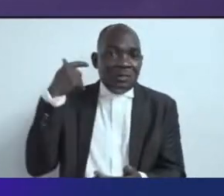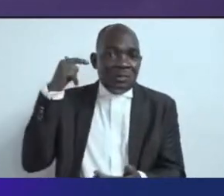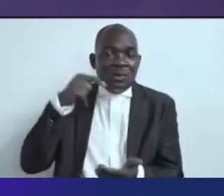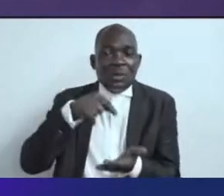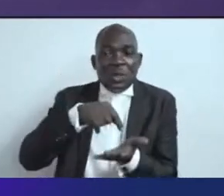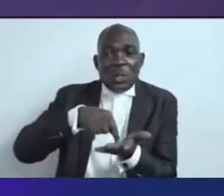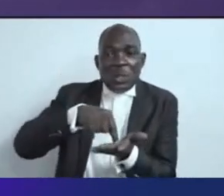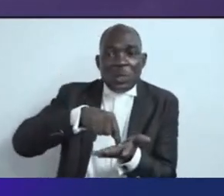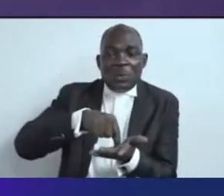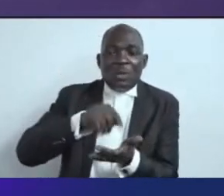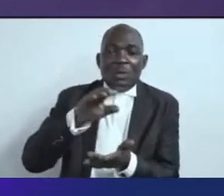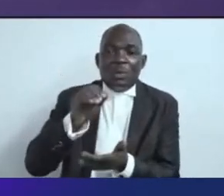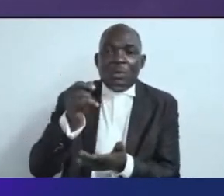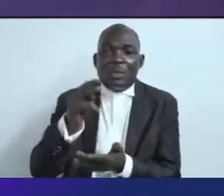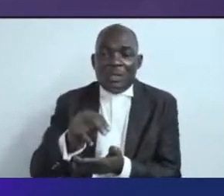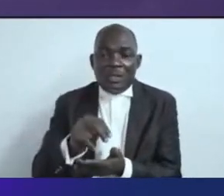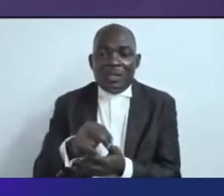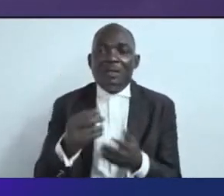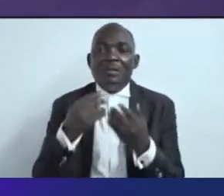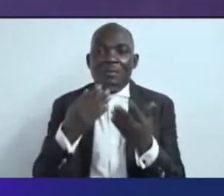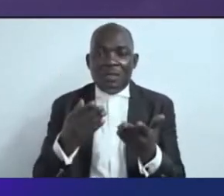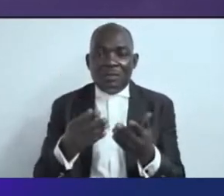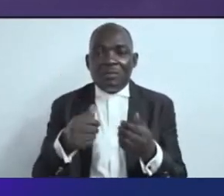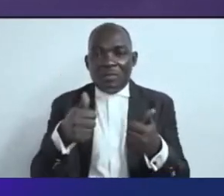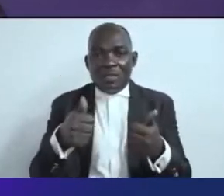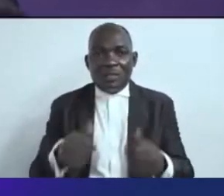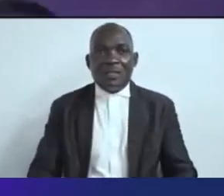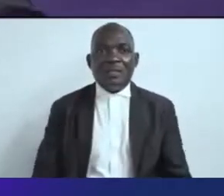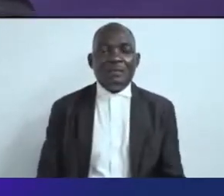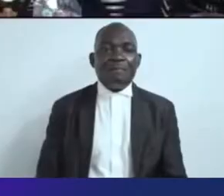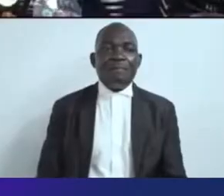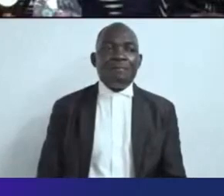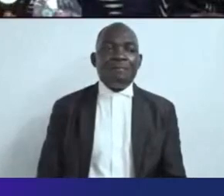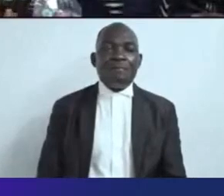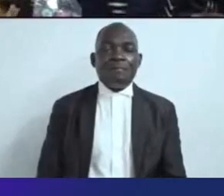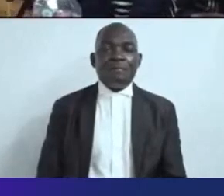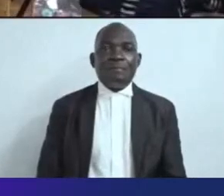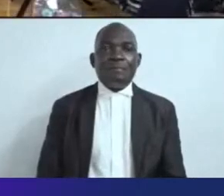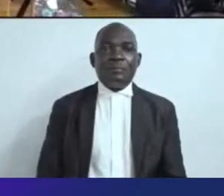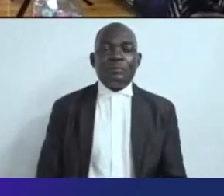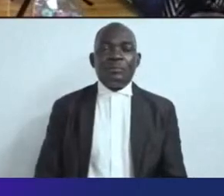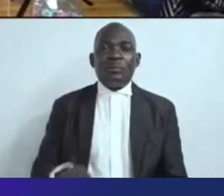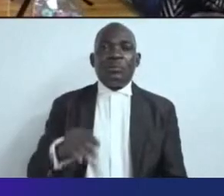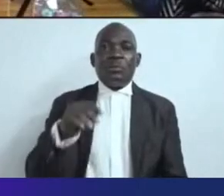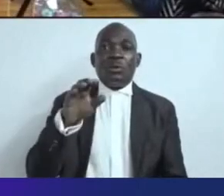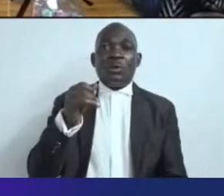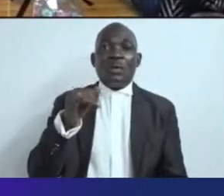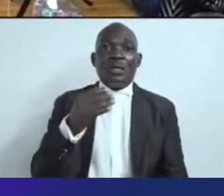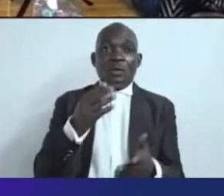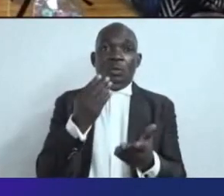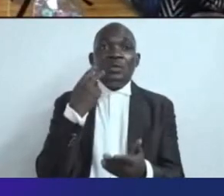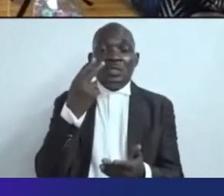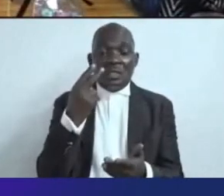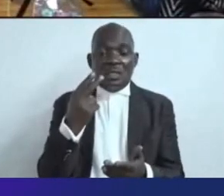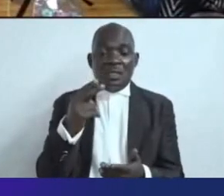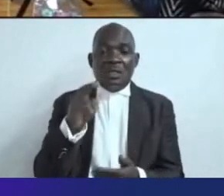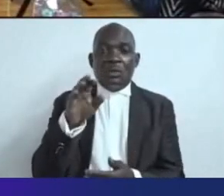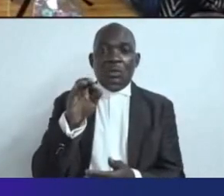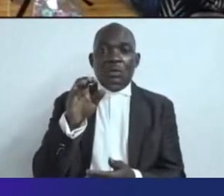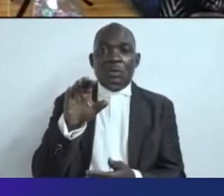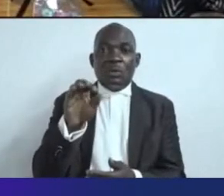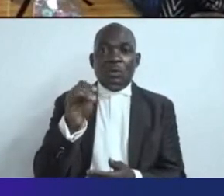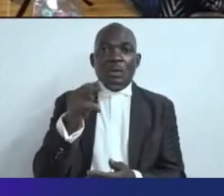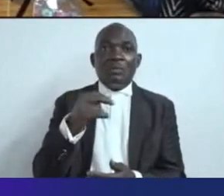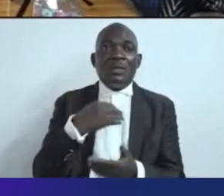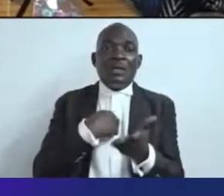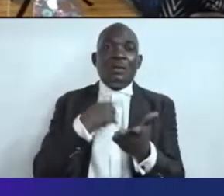coin. Thank you very much. The coins are here. Those of you who want to take a picture of them. Do we